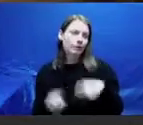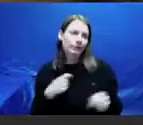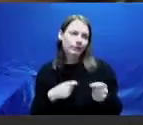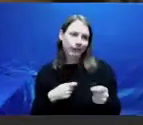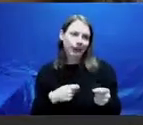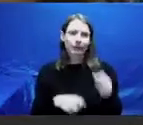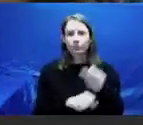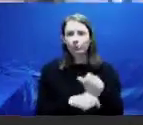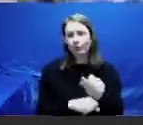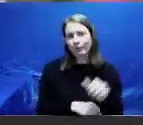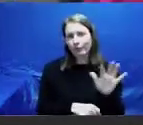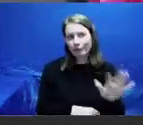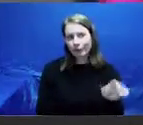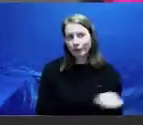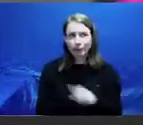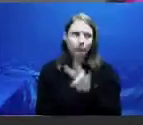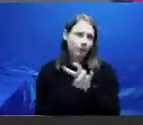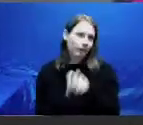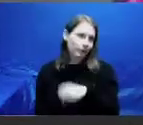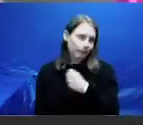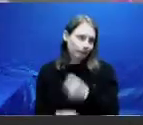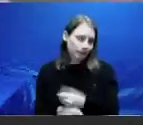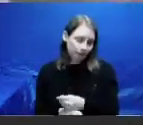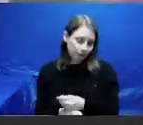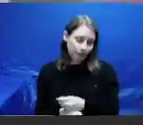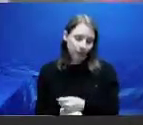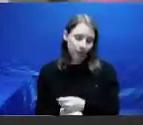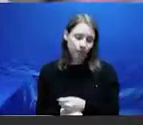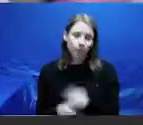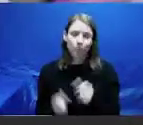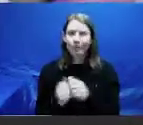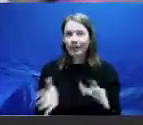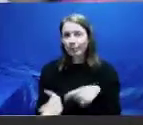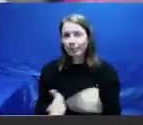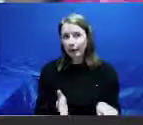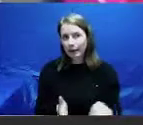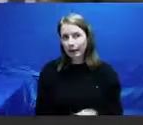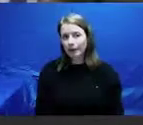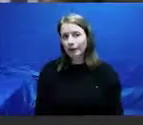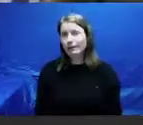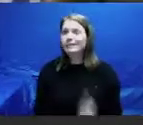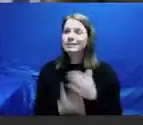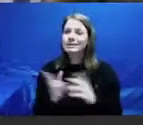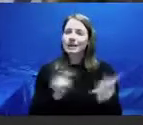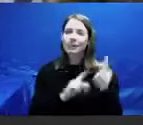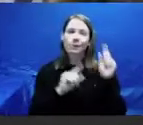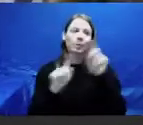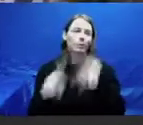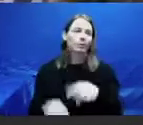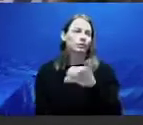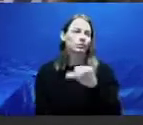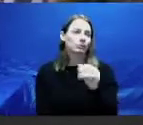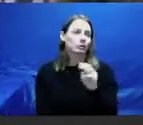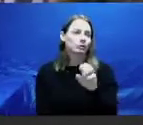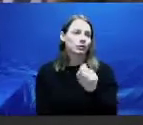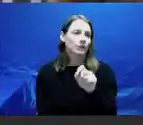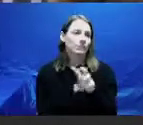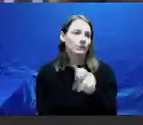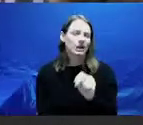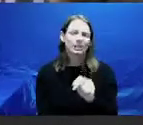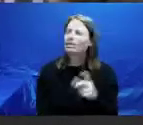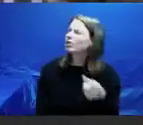And some of those people went to Jamestown and worked with the tobacco. Okay, what kind of sentence did they have? Were they Like a